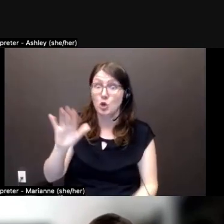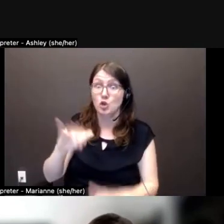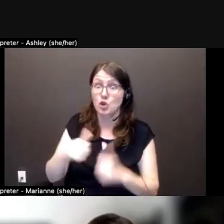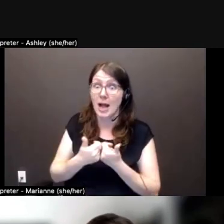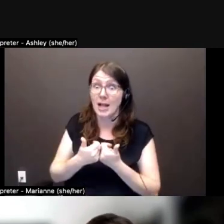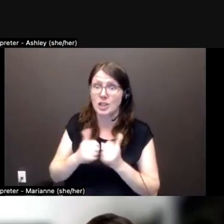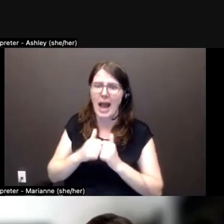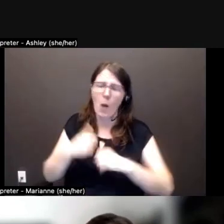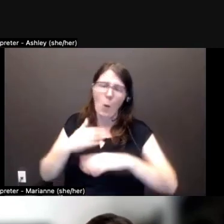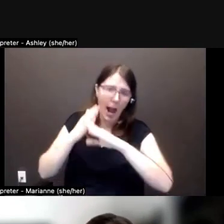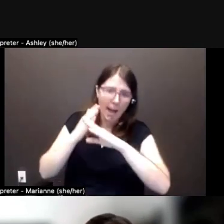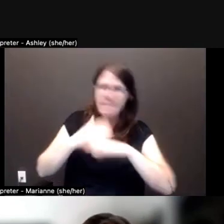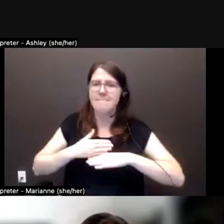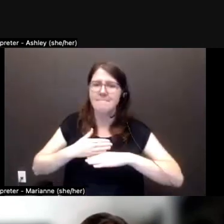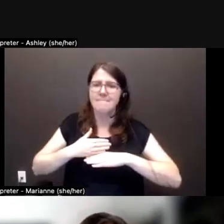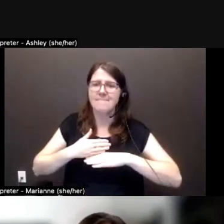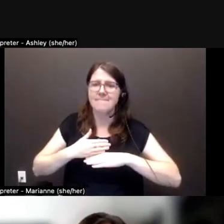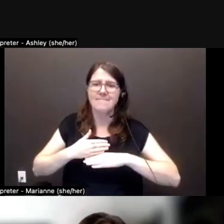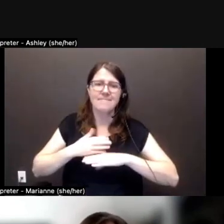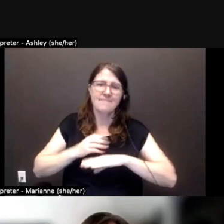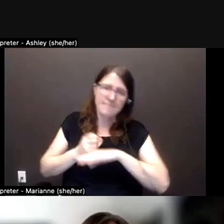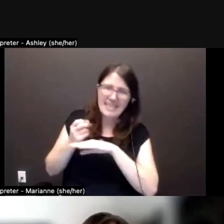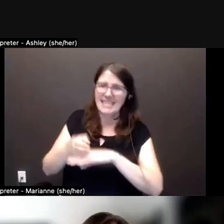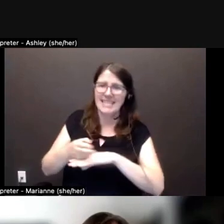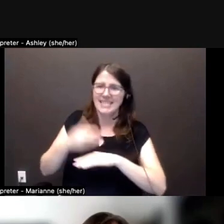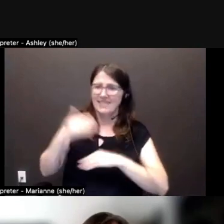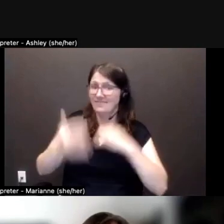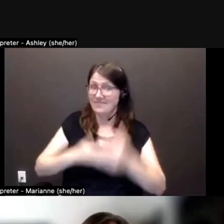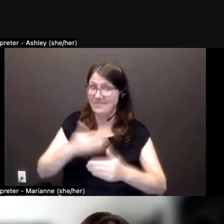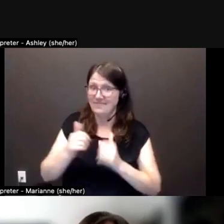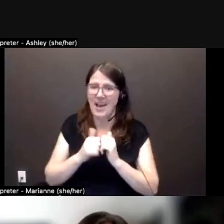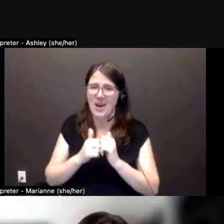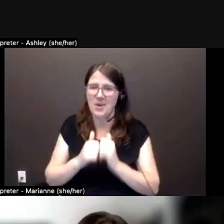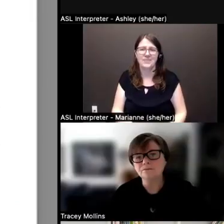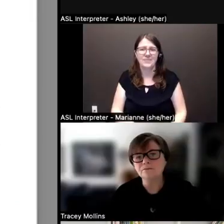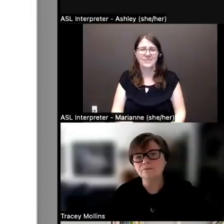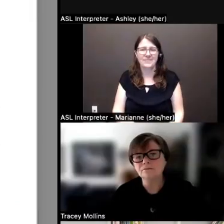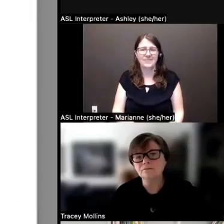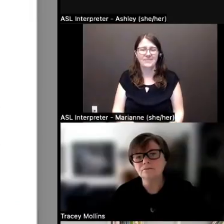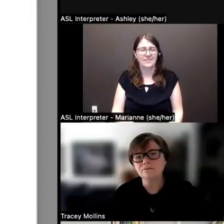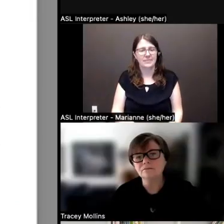was facing in making her YouTube channel. Okay, Maxine.